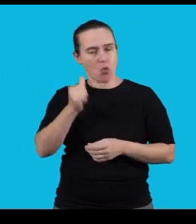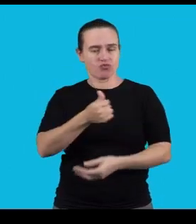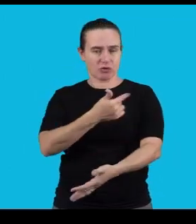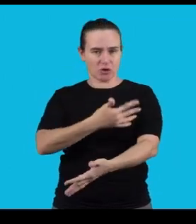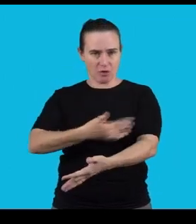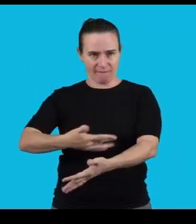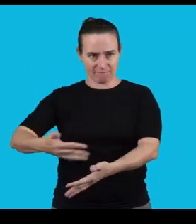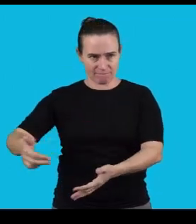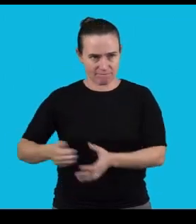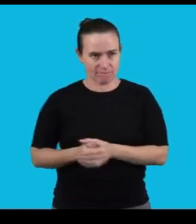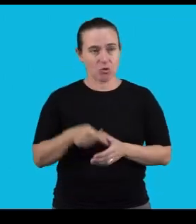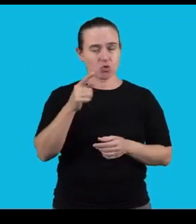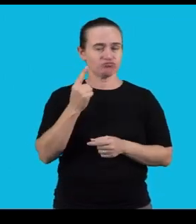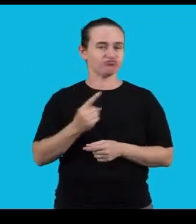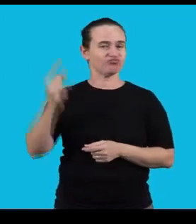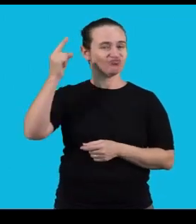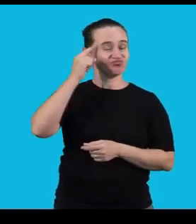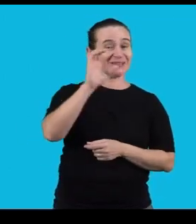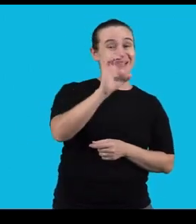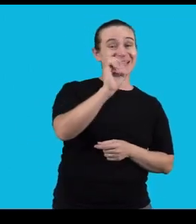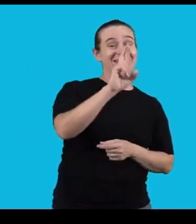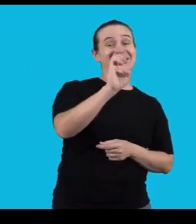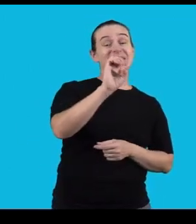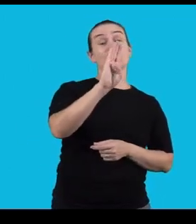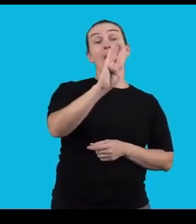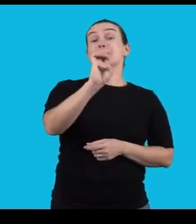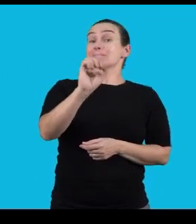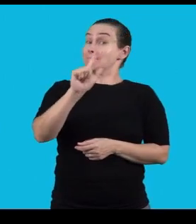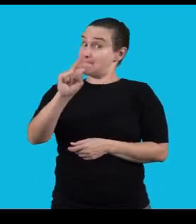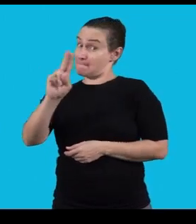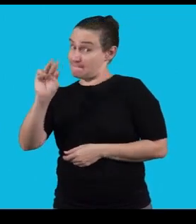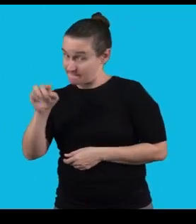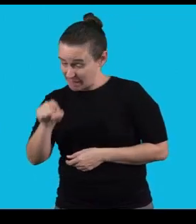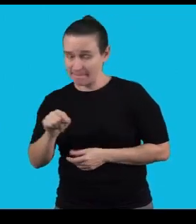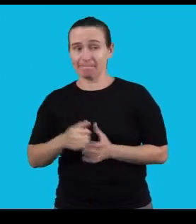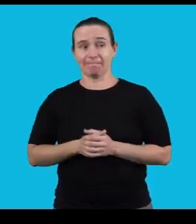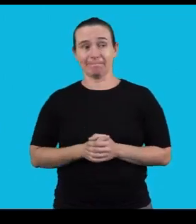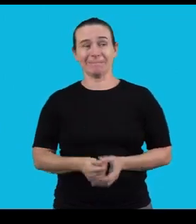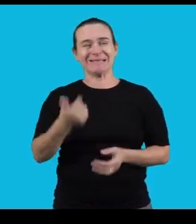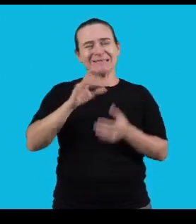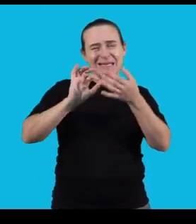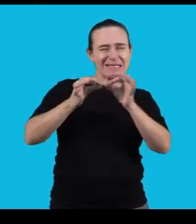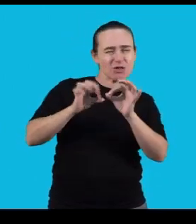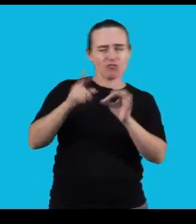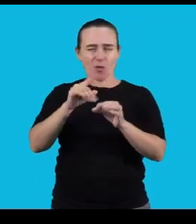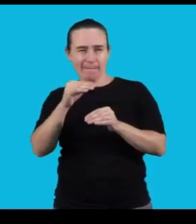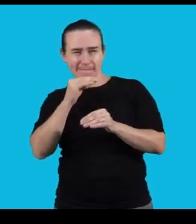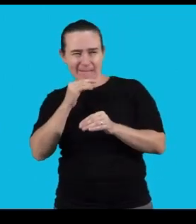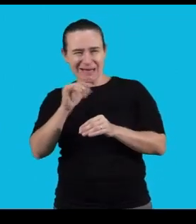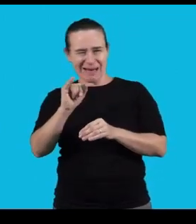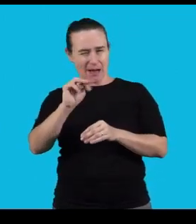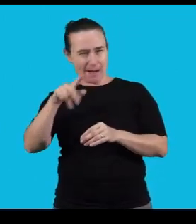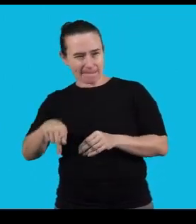nerve to the cerebellum, not cerebrum, which interprets impulses and